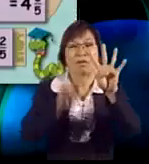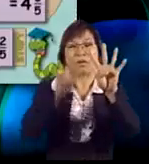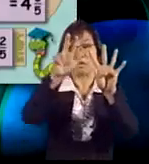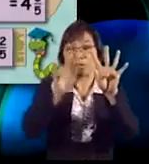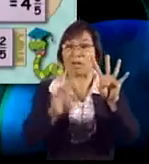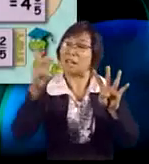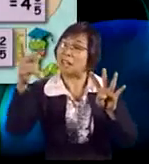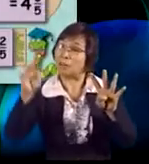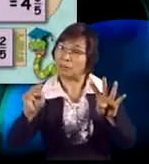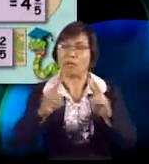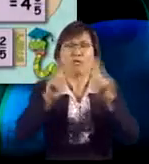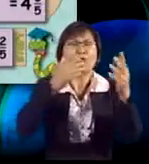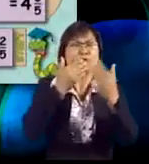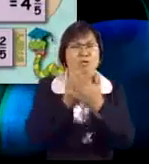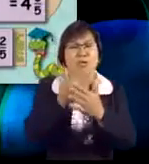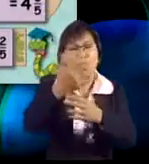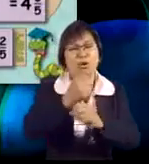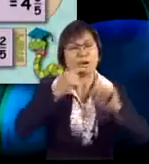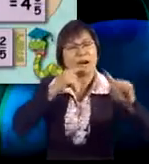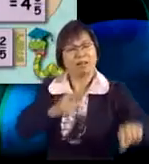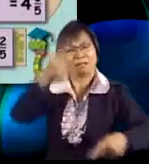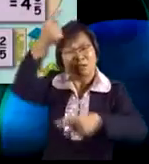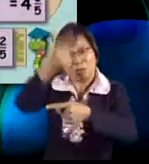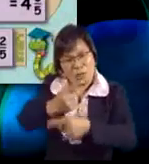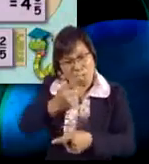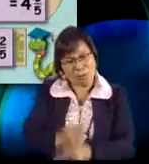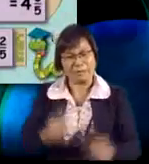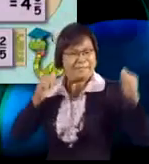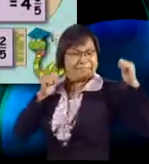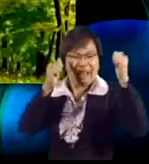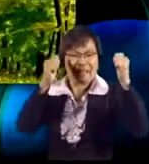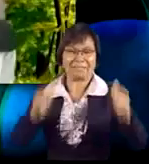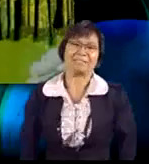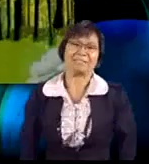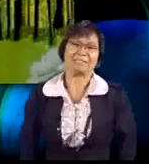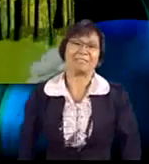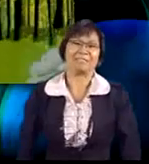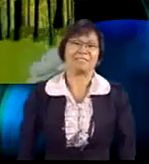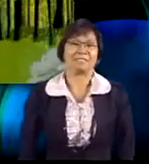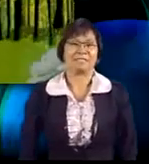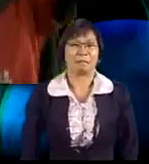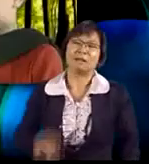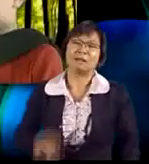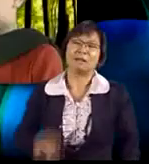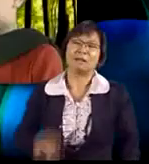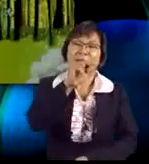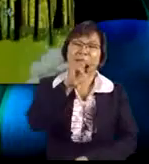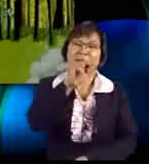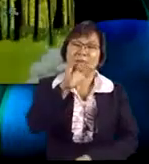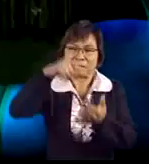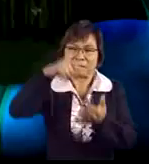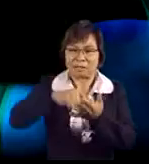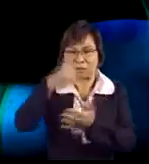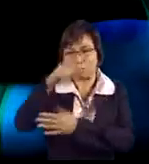Oh, 4 and 3/5 kilometers. Very good, Nick. You got the quiz correct.